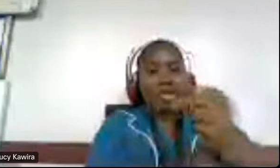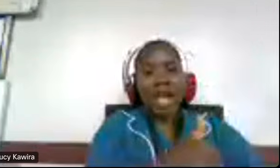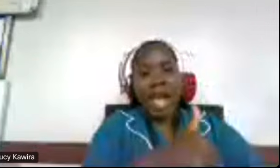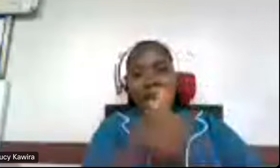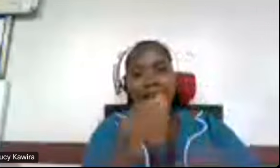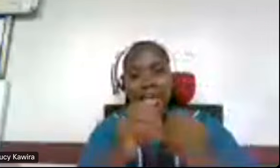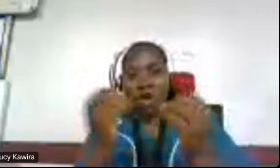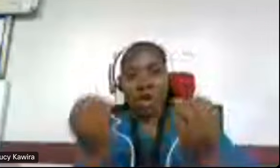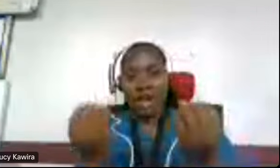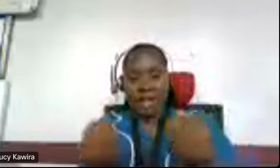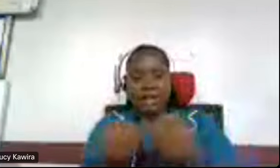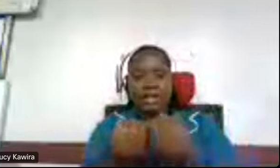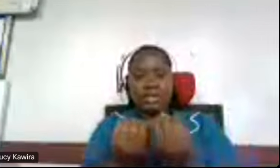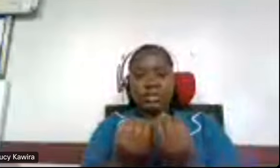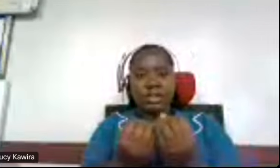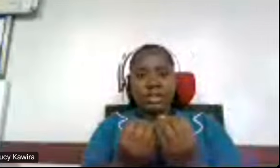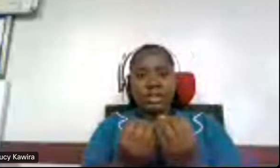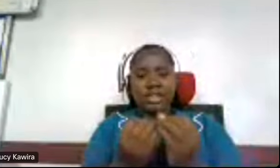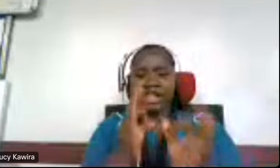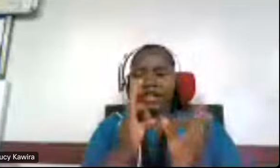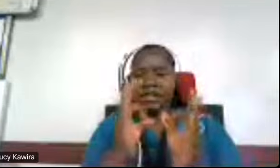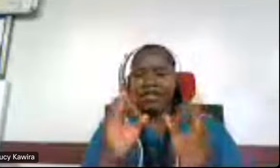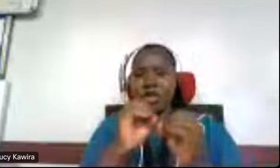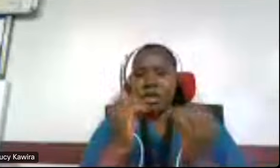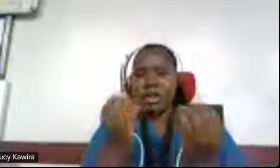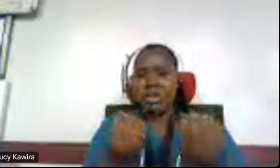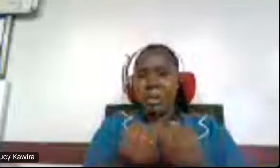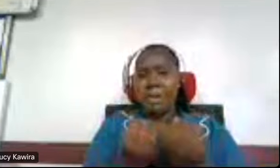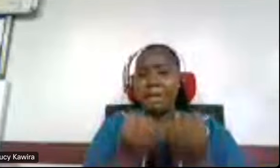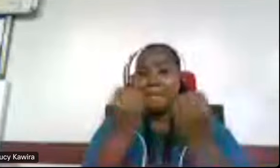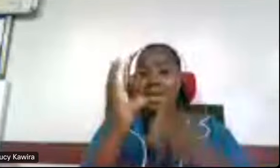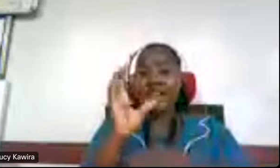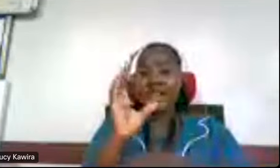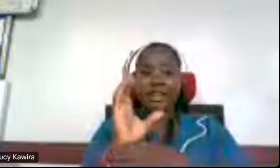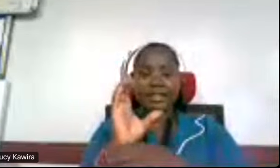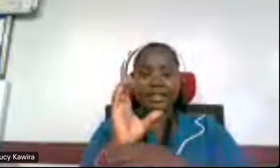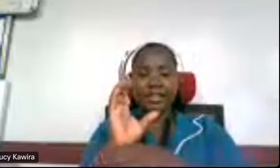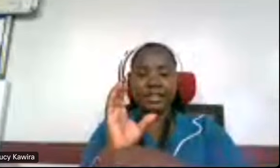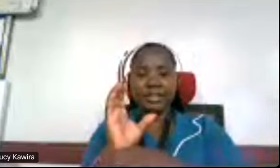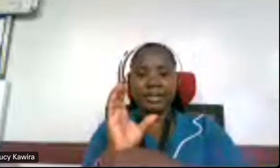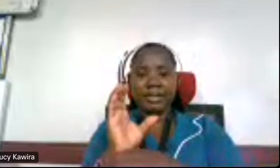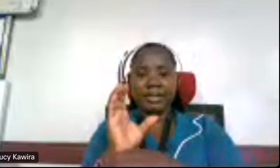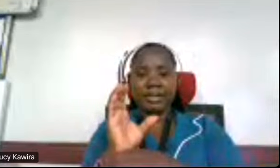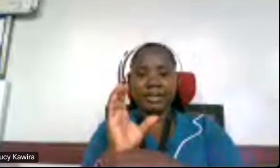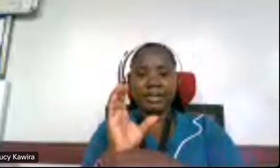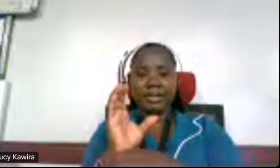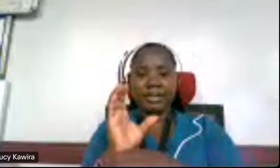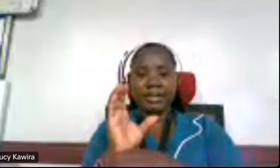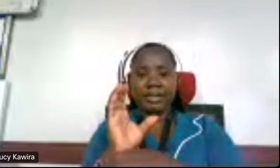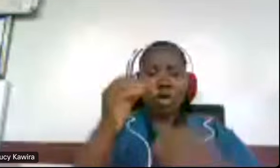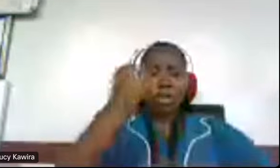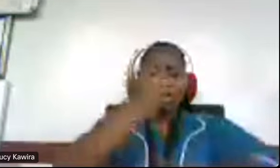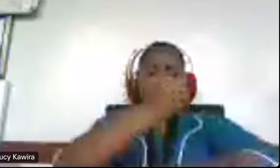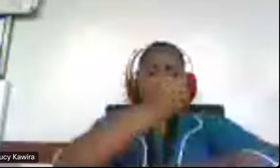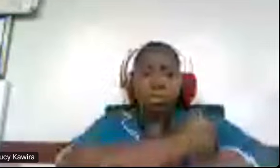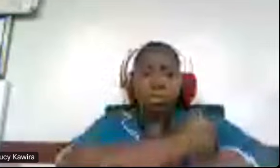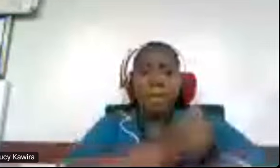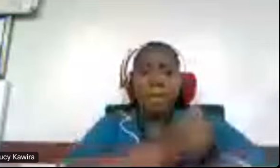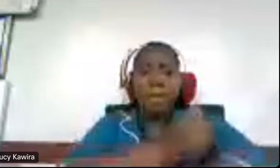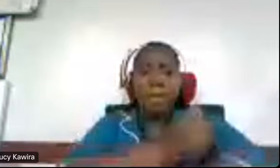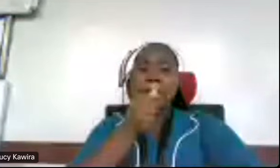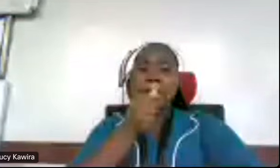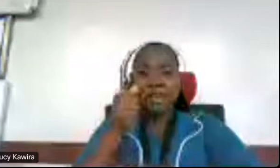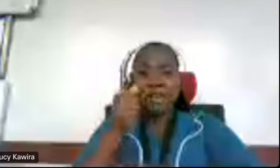organization, maybe most churches, for example, most churches, they will open schools, private schools or private hospitals. Then with